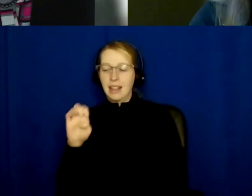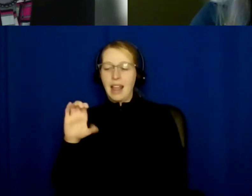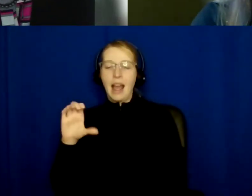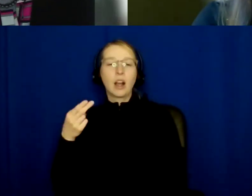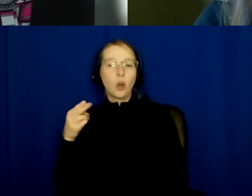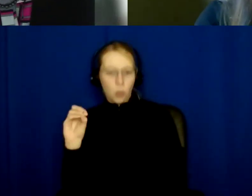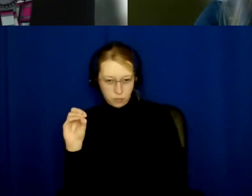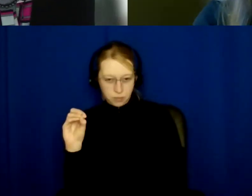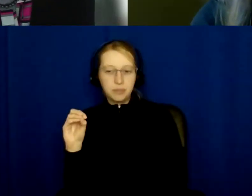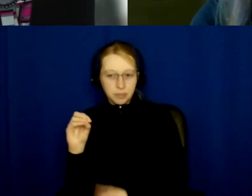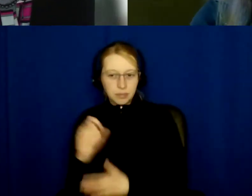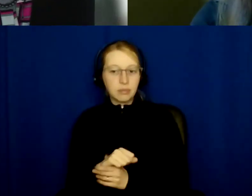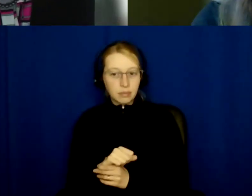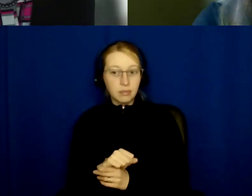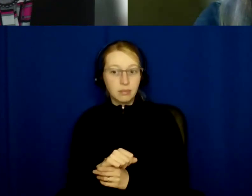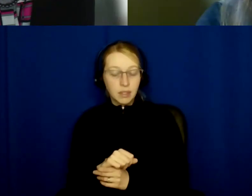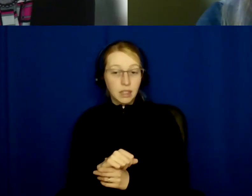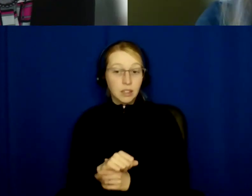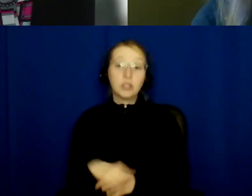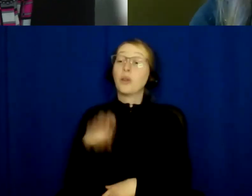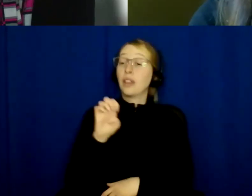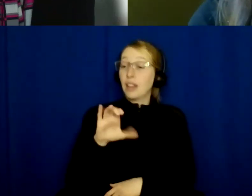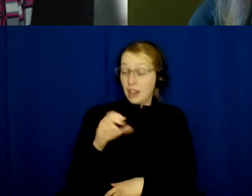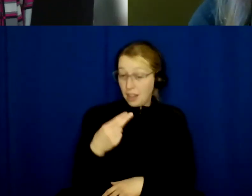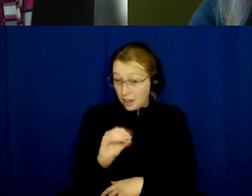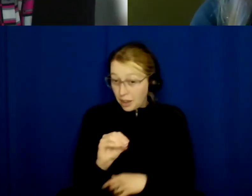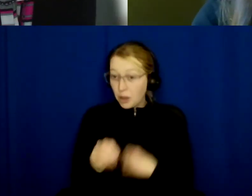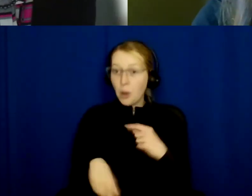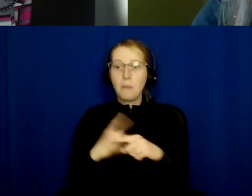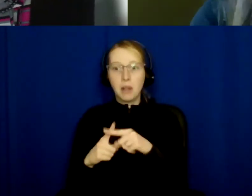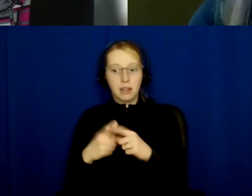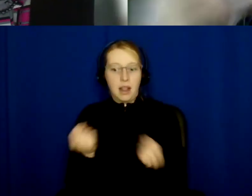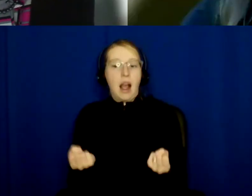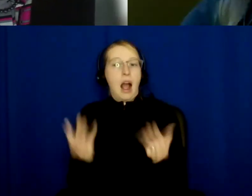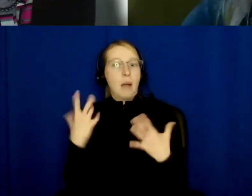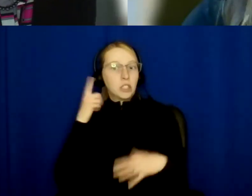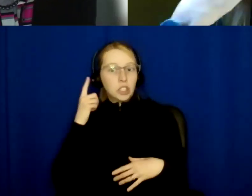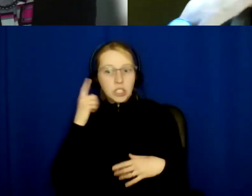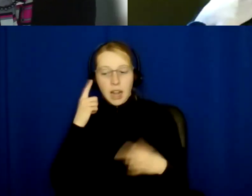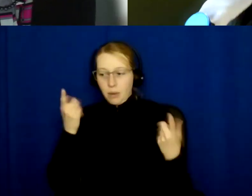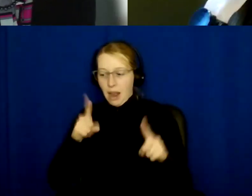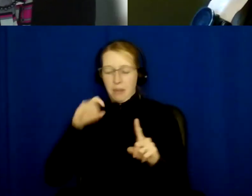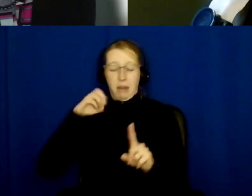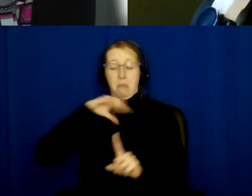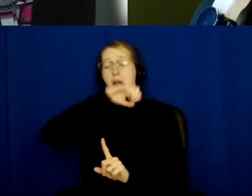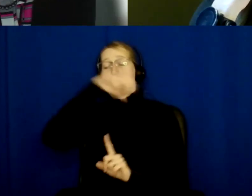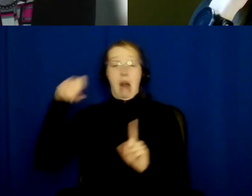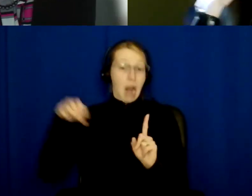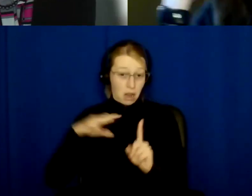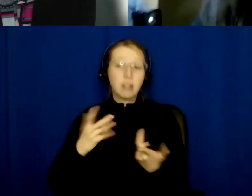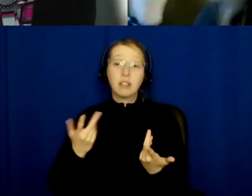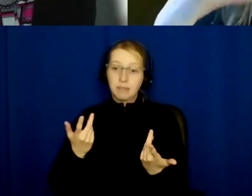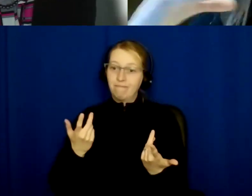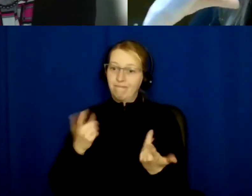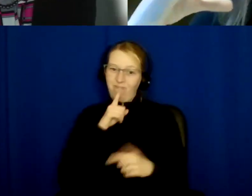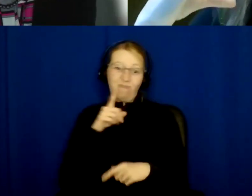to noise, are very challenging listening environments. Sometimes even large rooms can be difficult too.